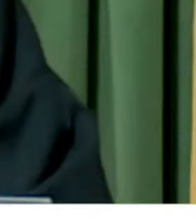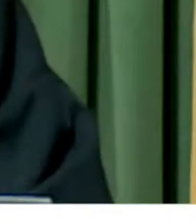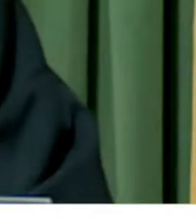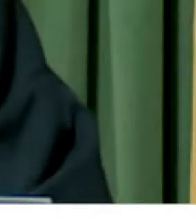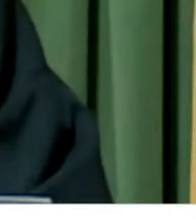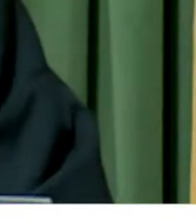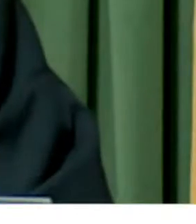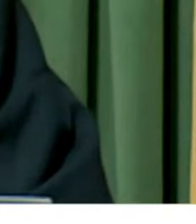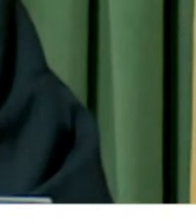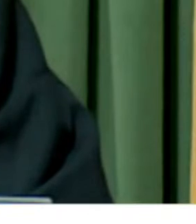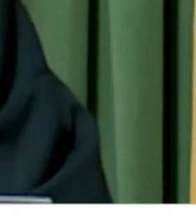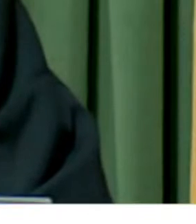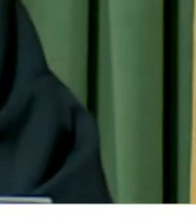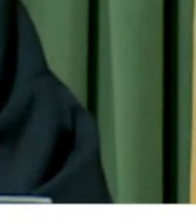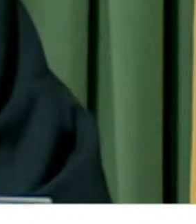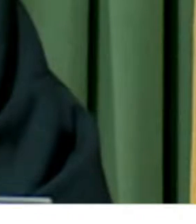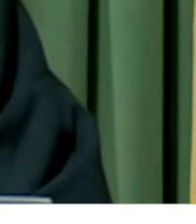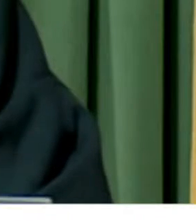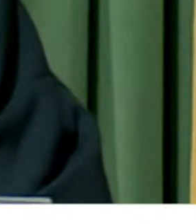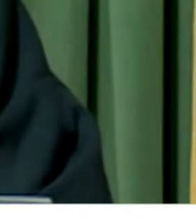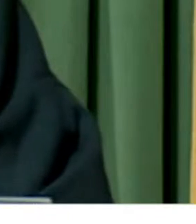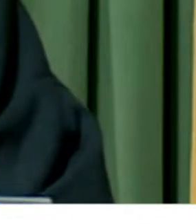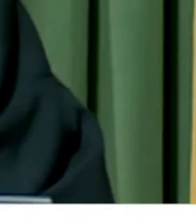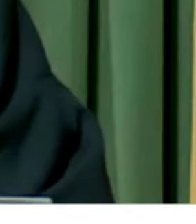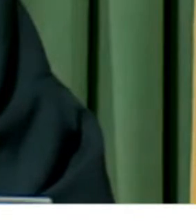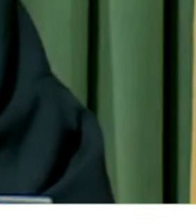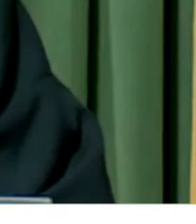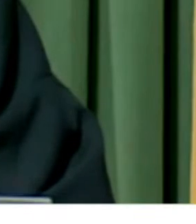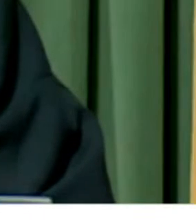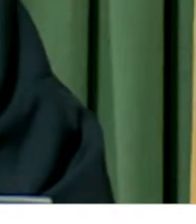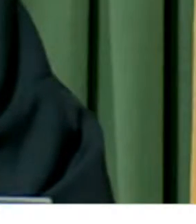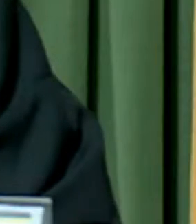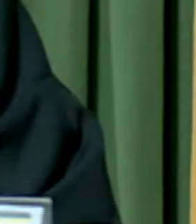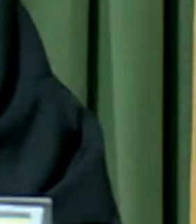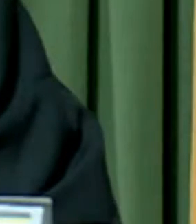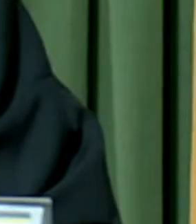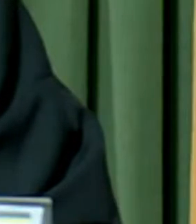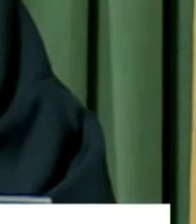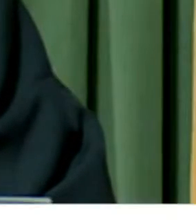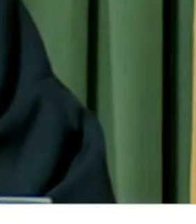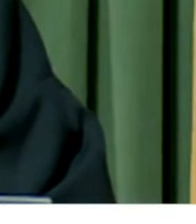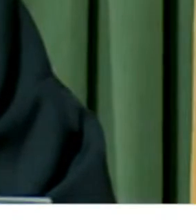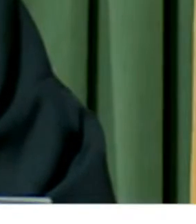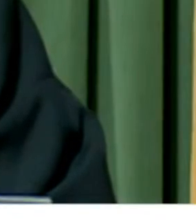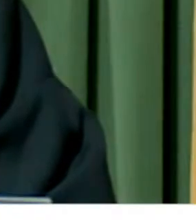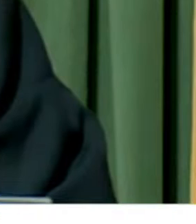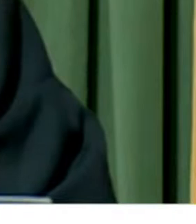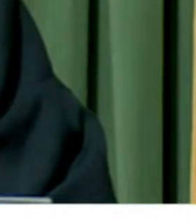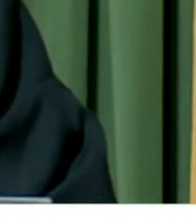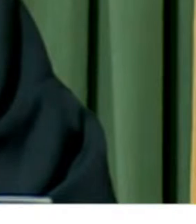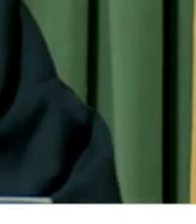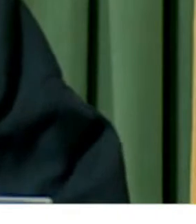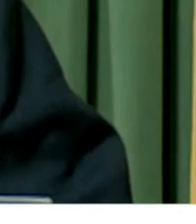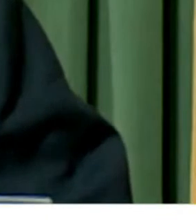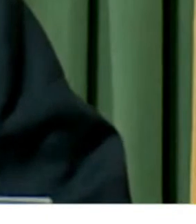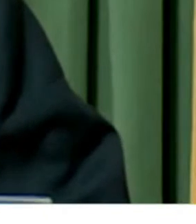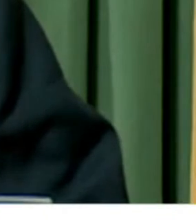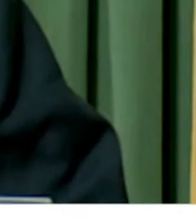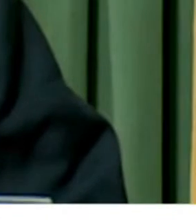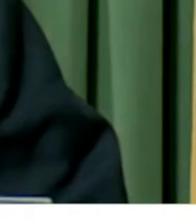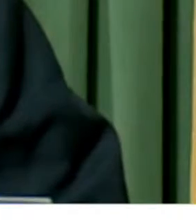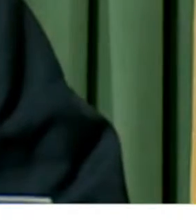through all this, I find that there is therefore no dispute that the promoter of the amendment bill was the BBI